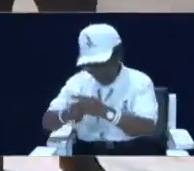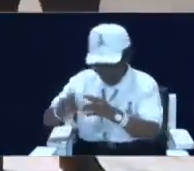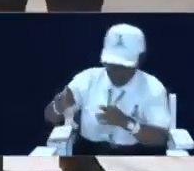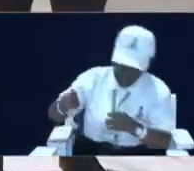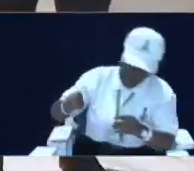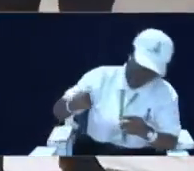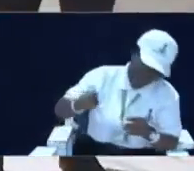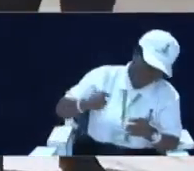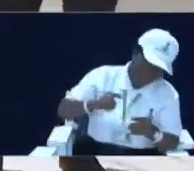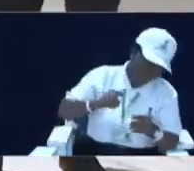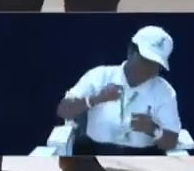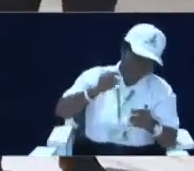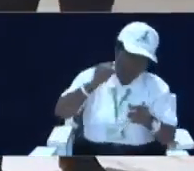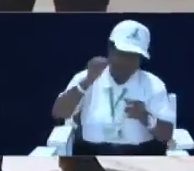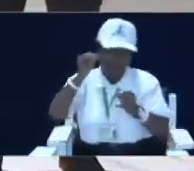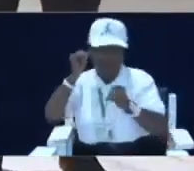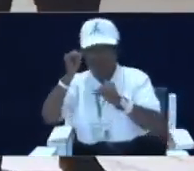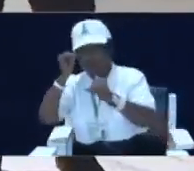Alpha,